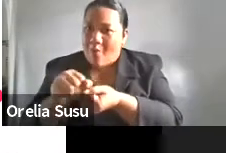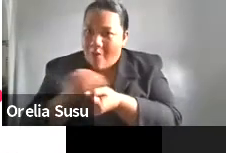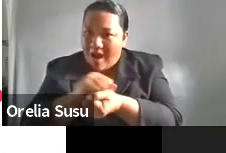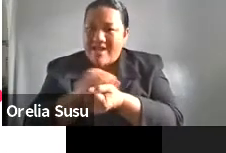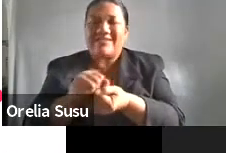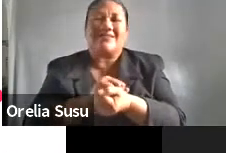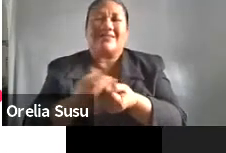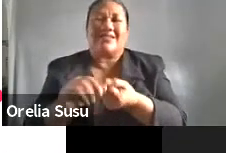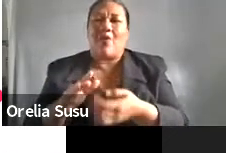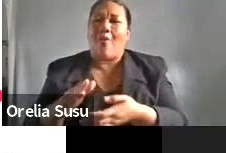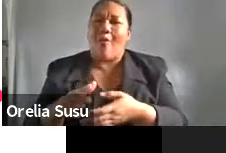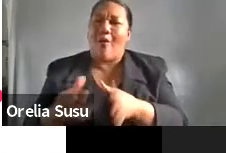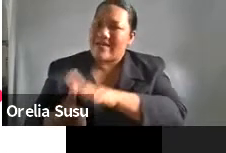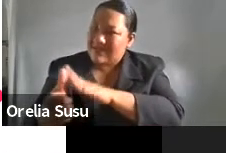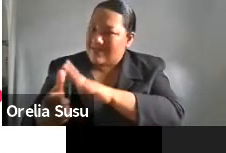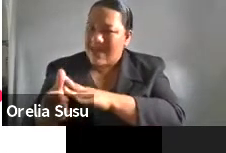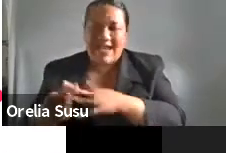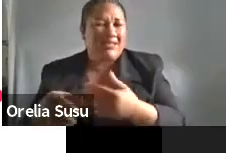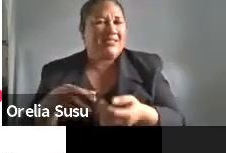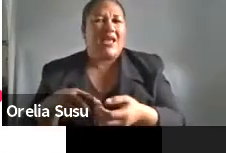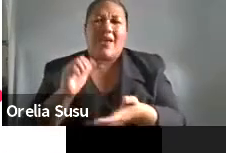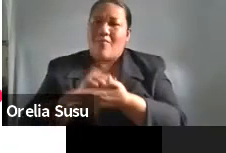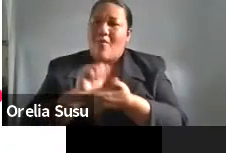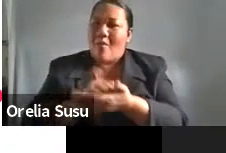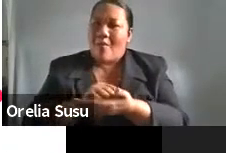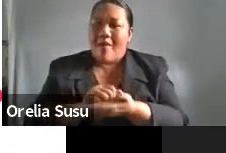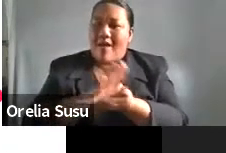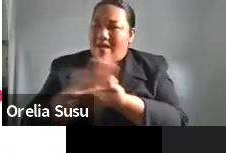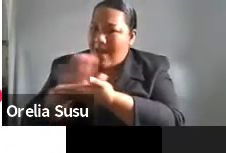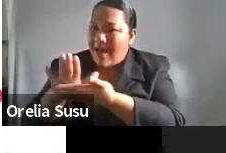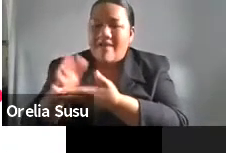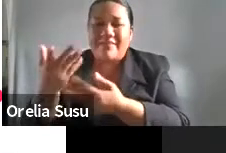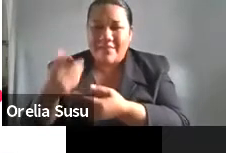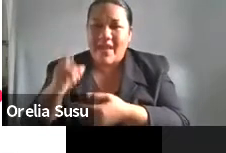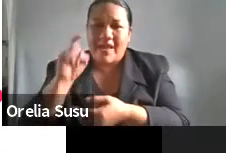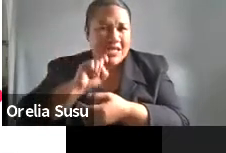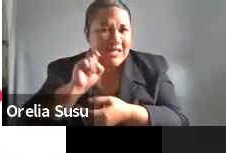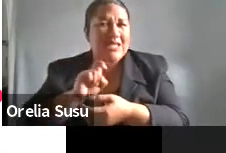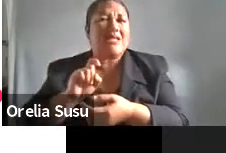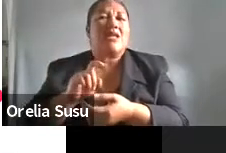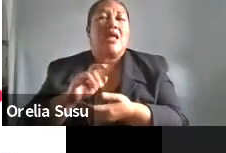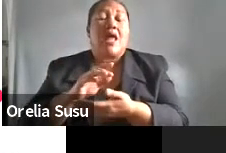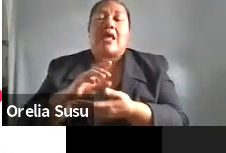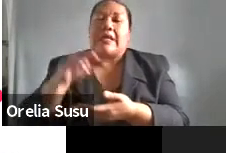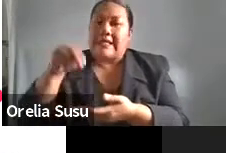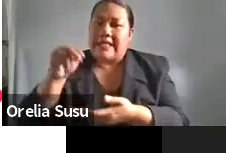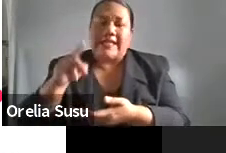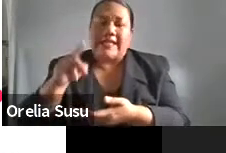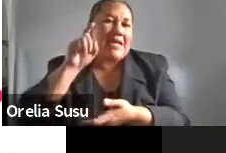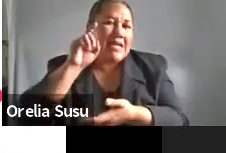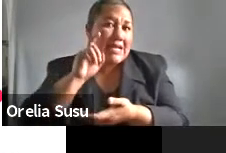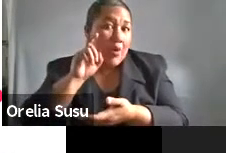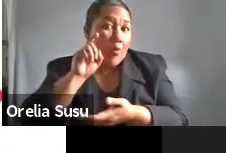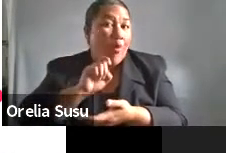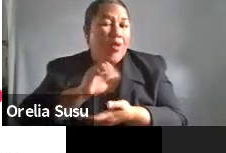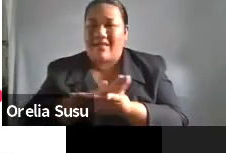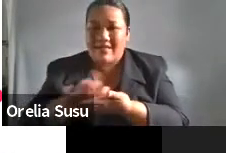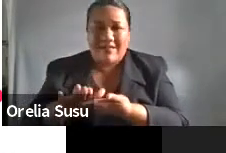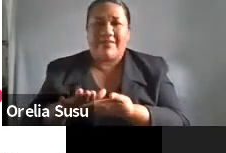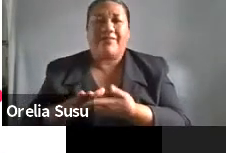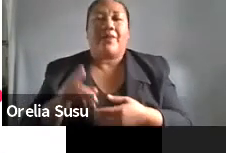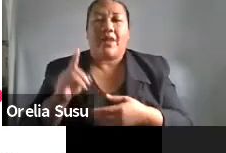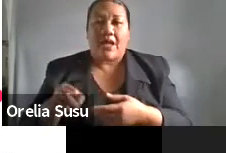this work on climate justice and being resilient. Yes, we can say that it's about being resilient and, you know, being okay,